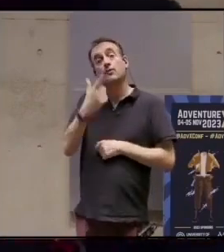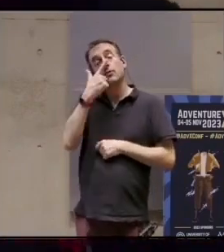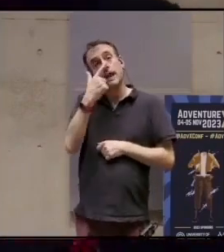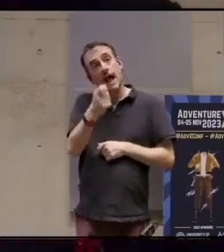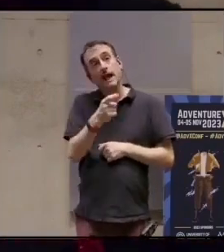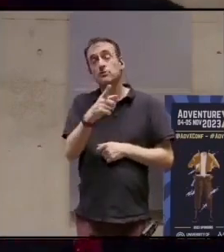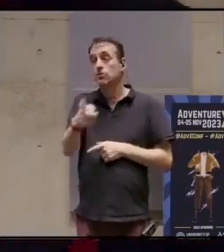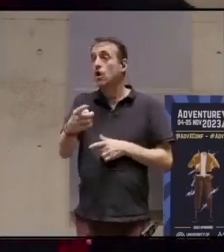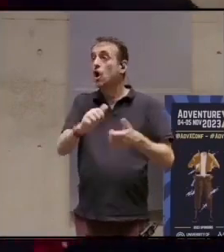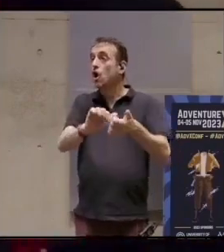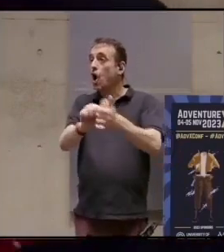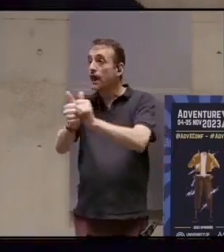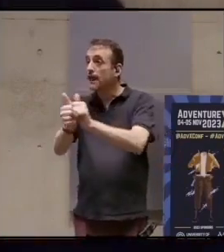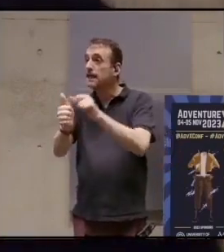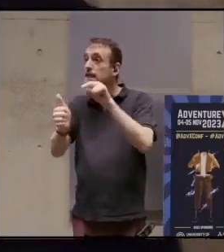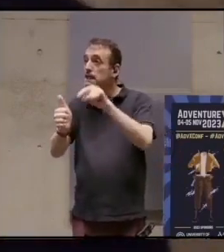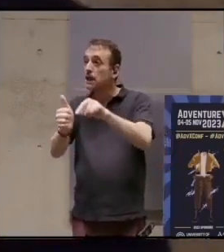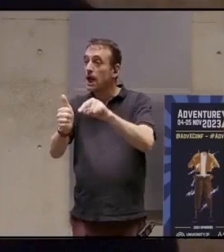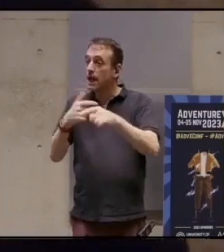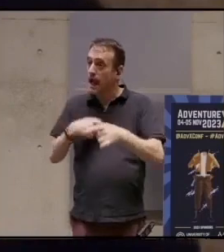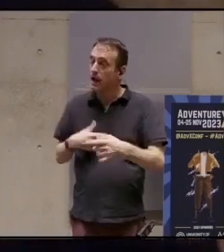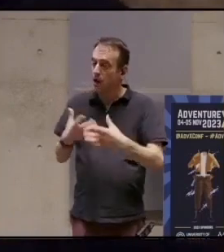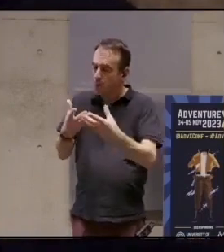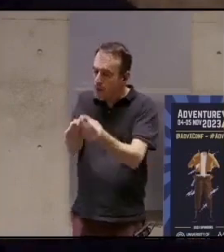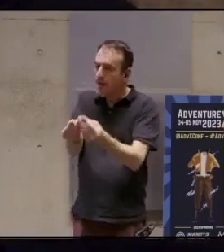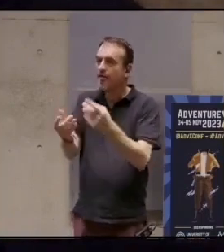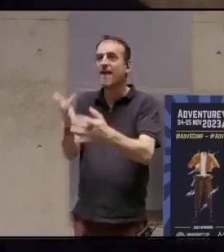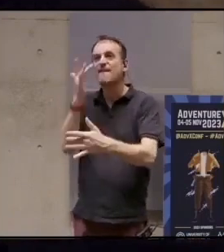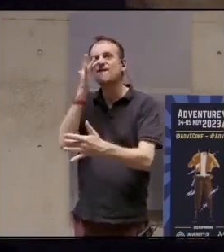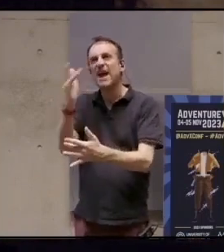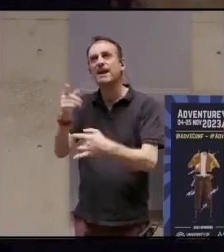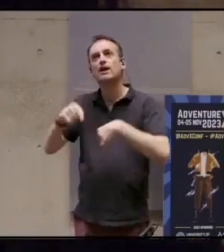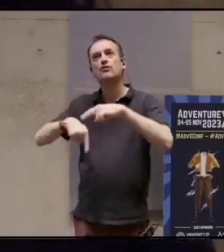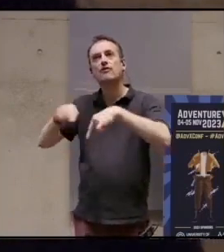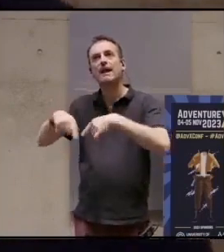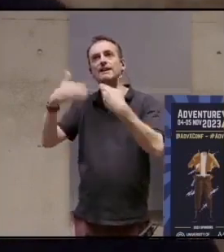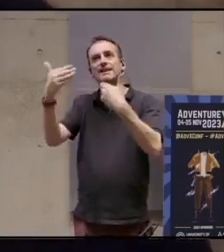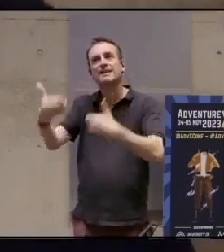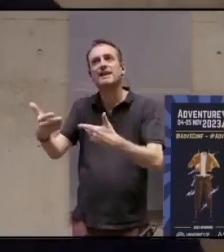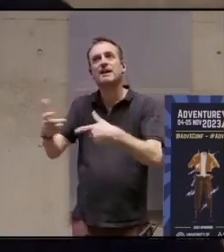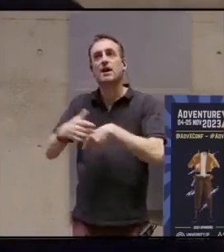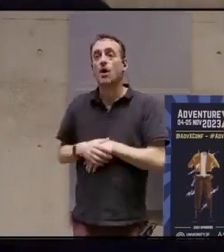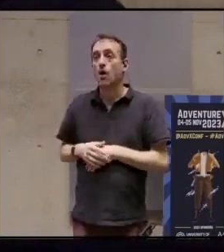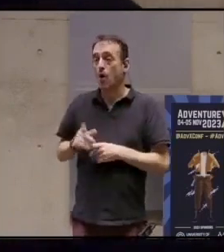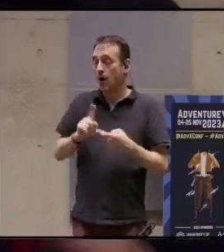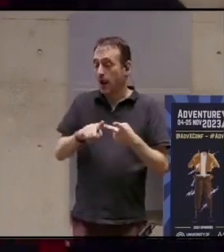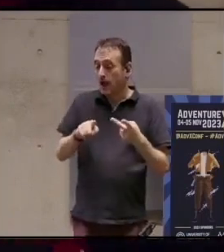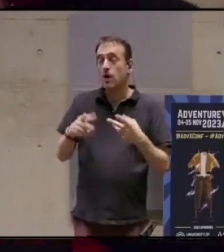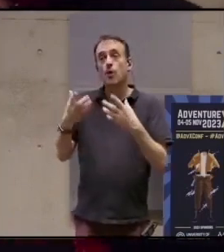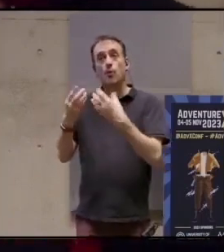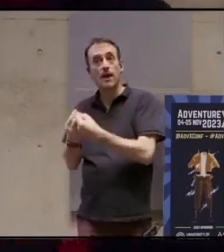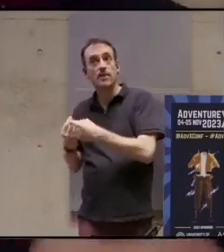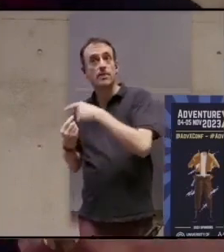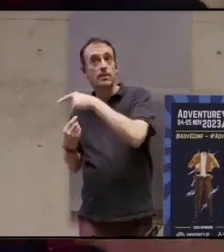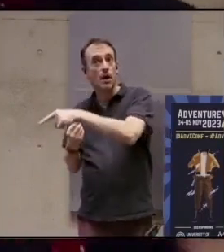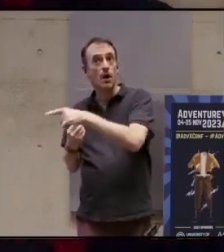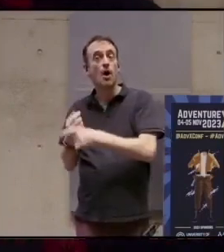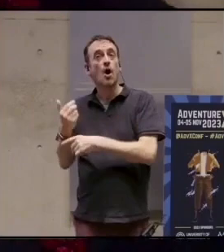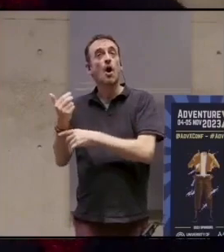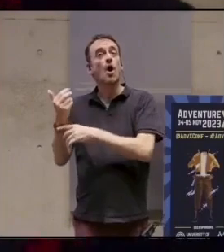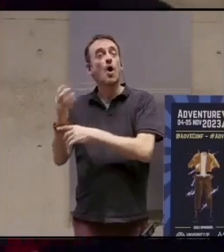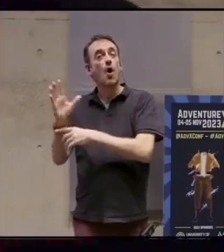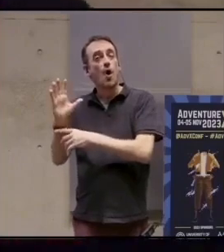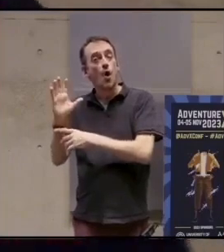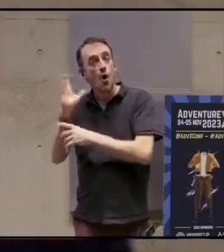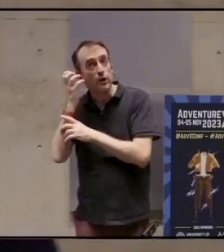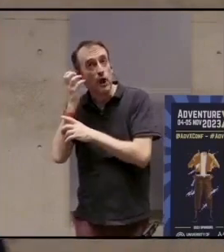your colleagues playing the actor and maybe an audio designer playing the sound engineer. See how that feels. Work out your jitters